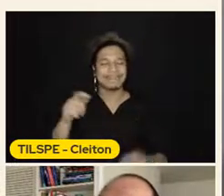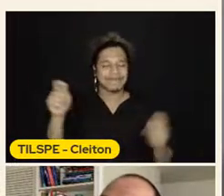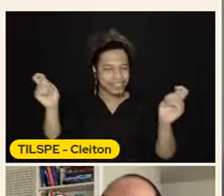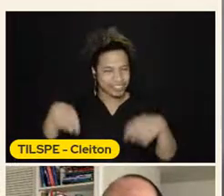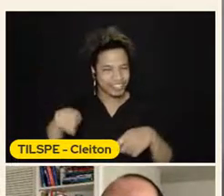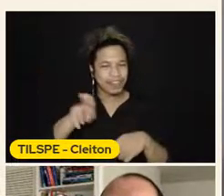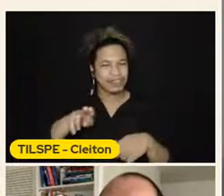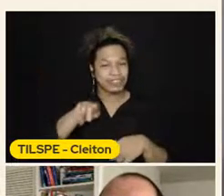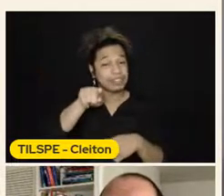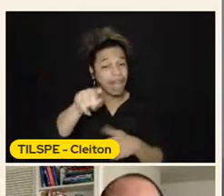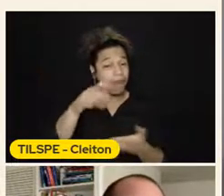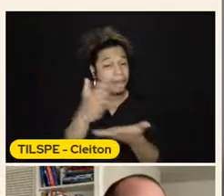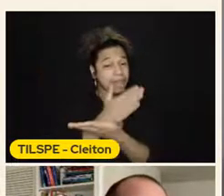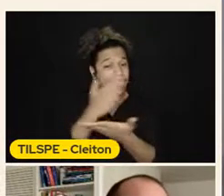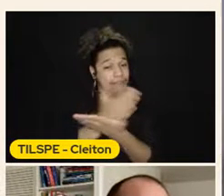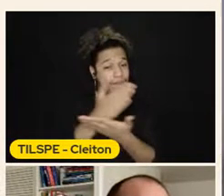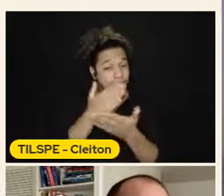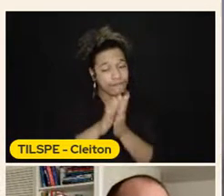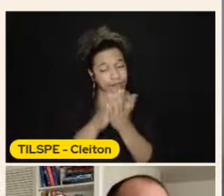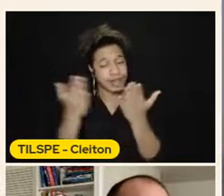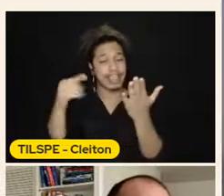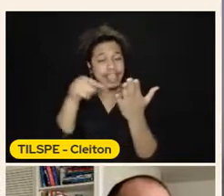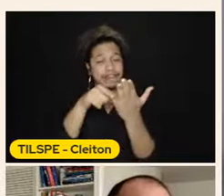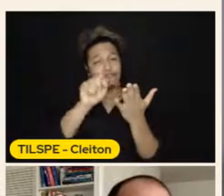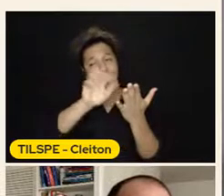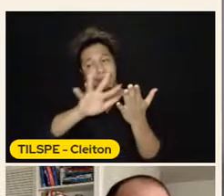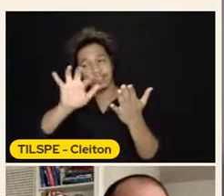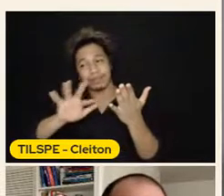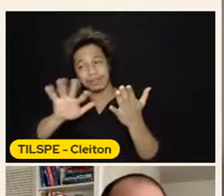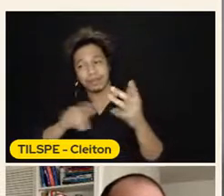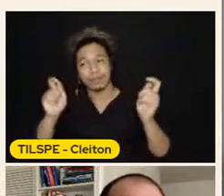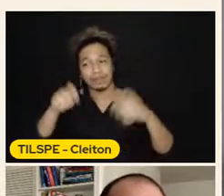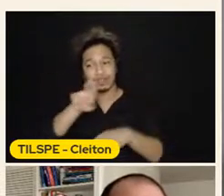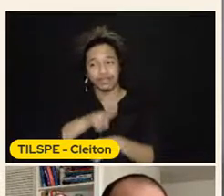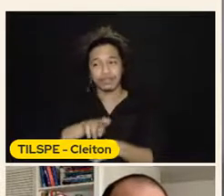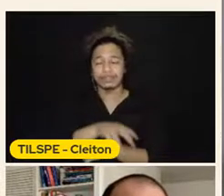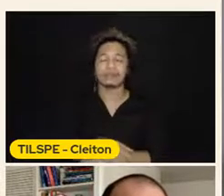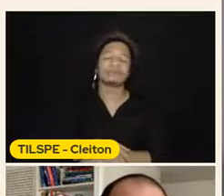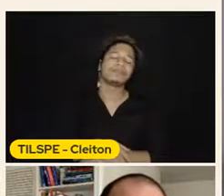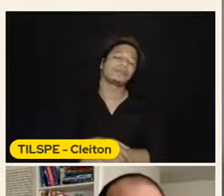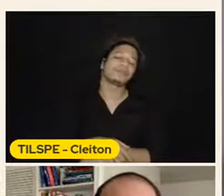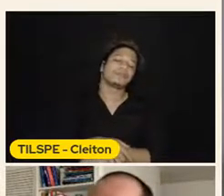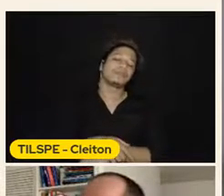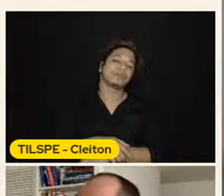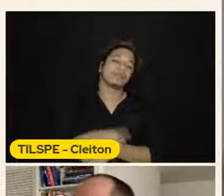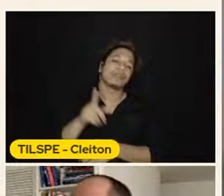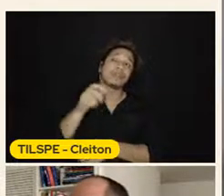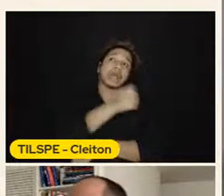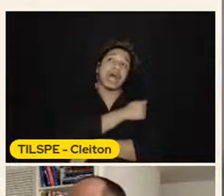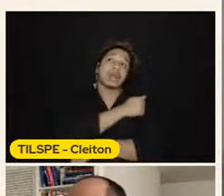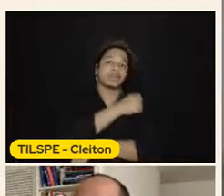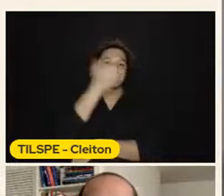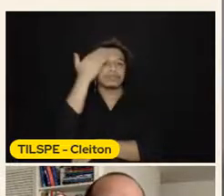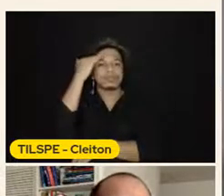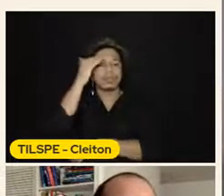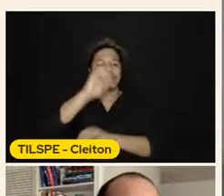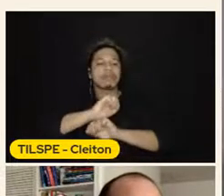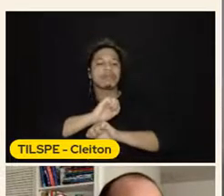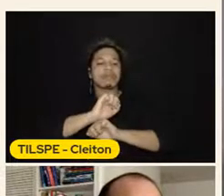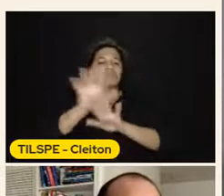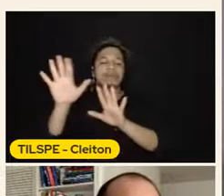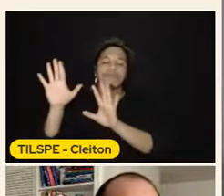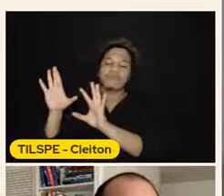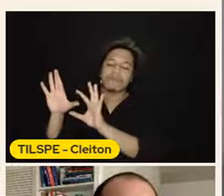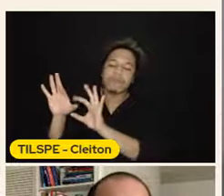that will help students make sense of specific and abstract concepts at the same time that